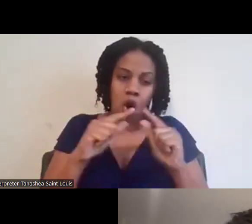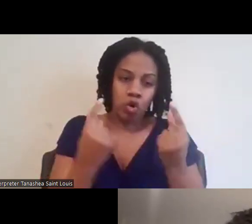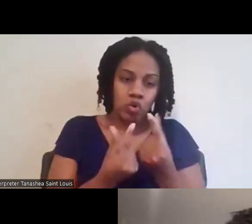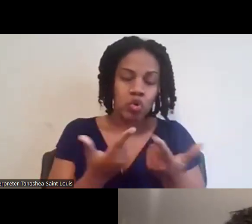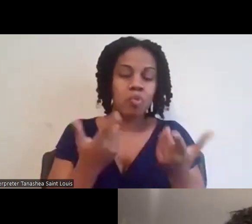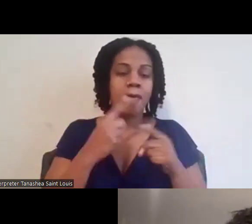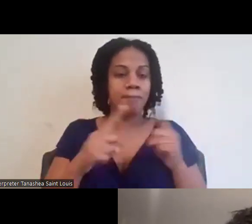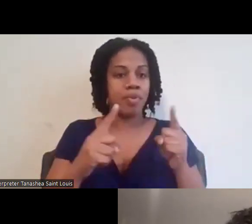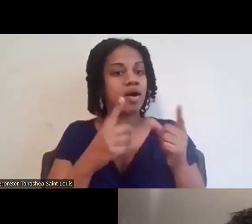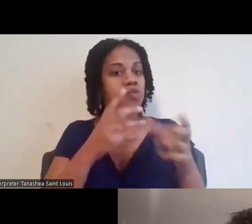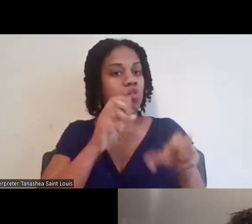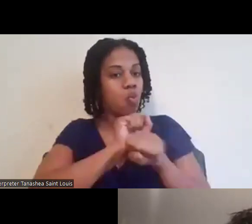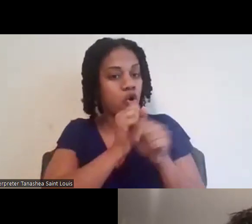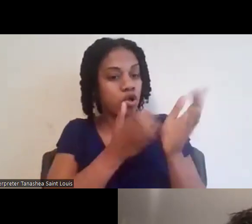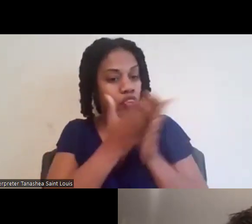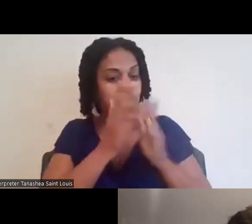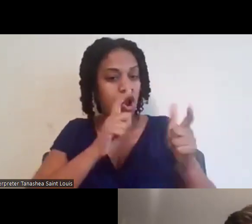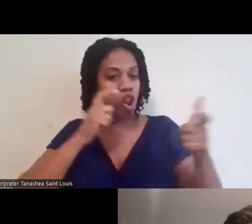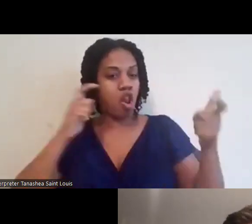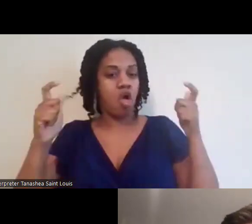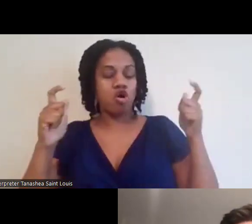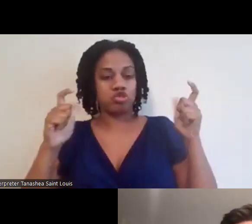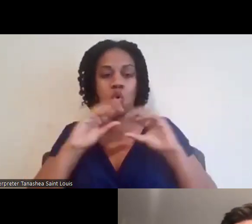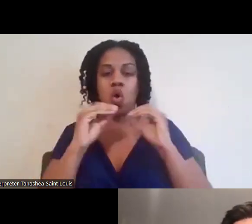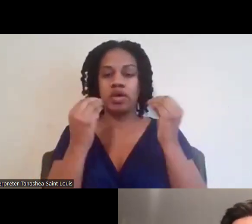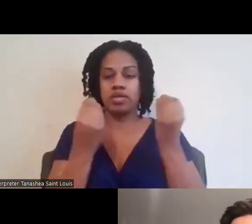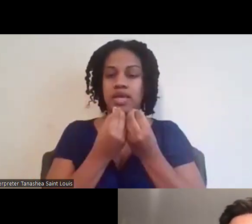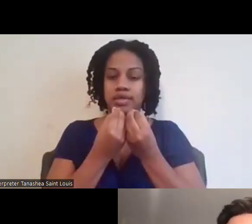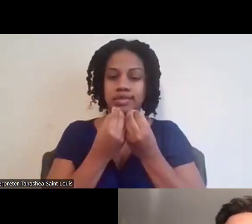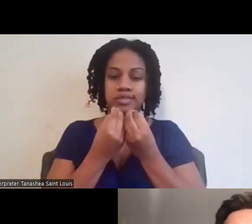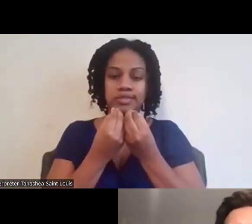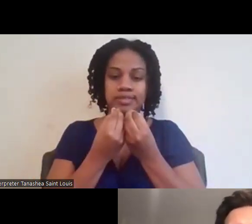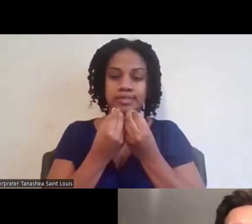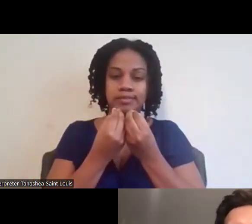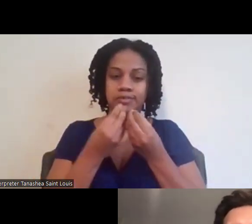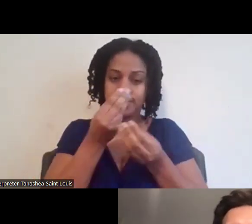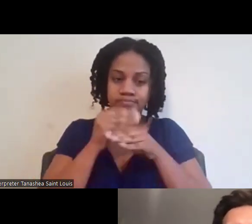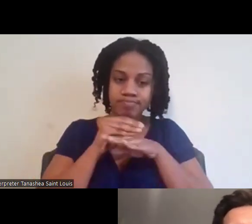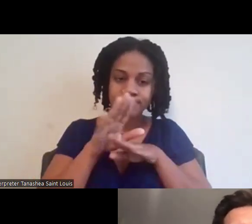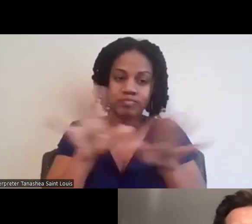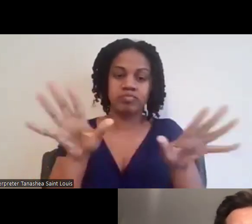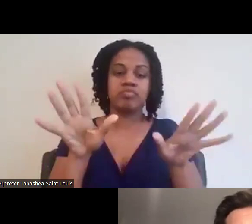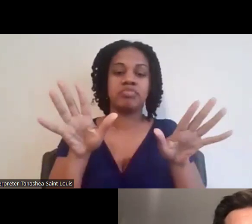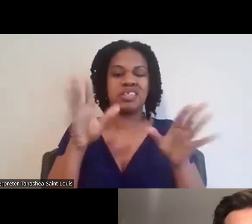initially we'll be working through large organizations to disseminate this information